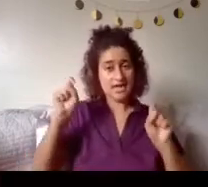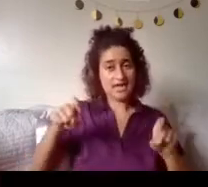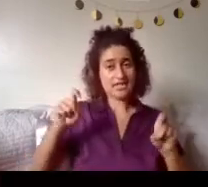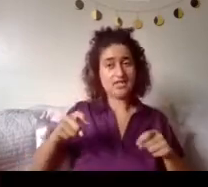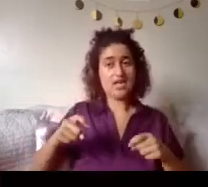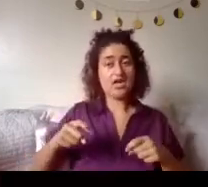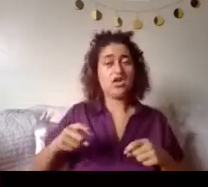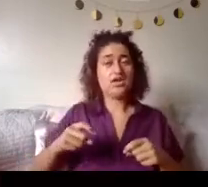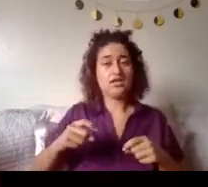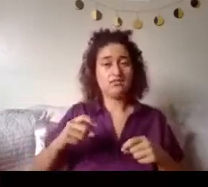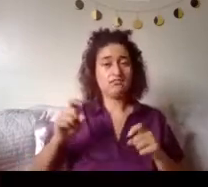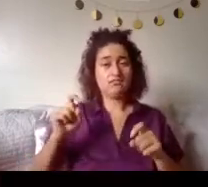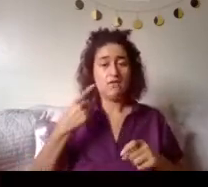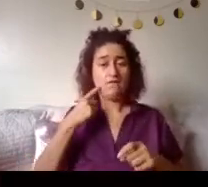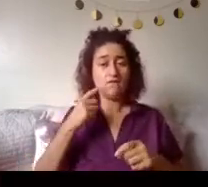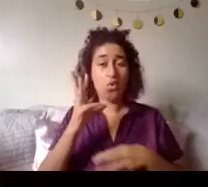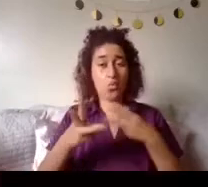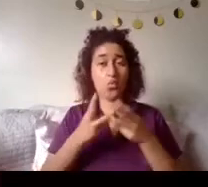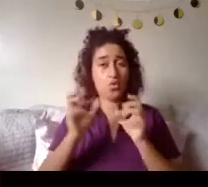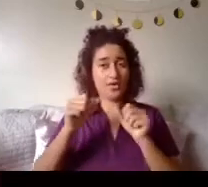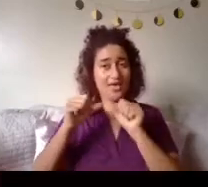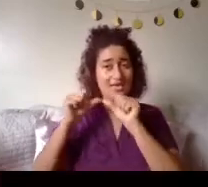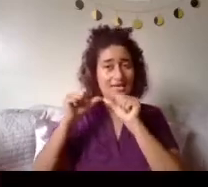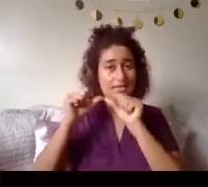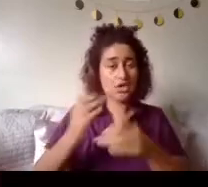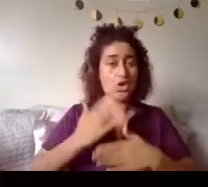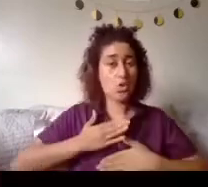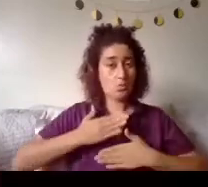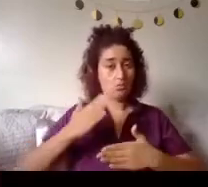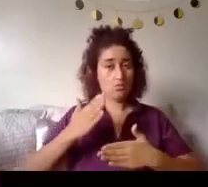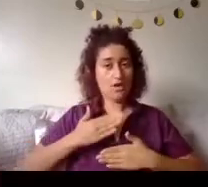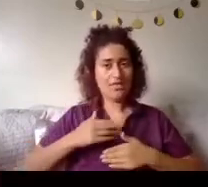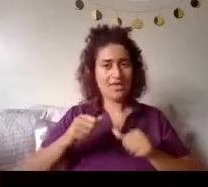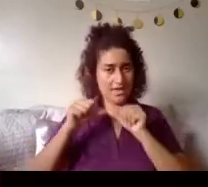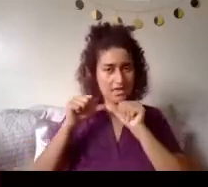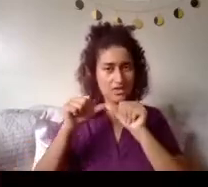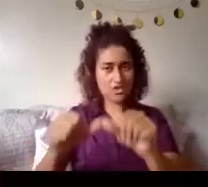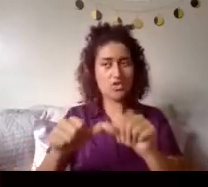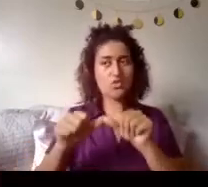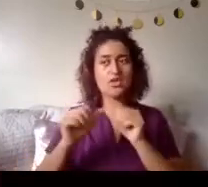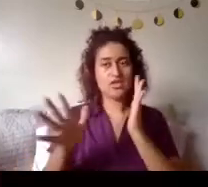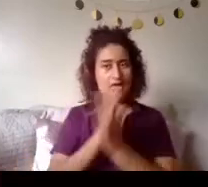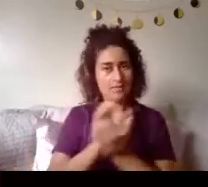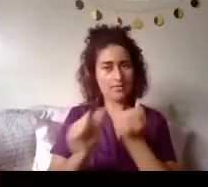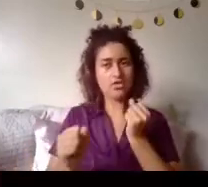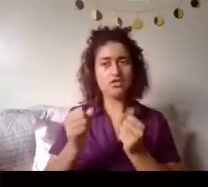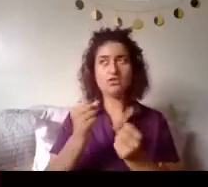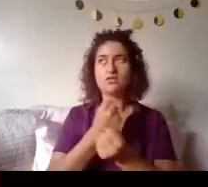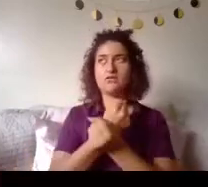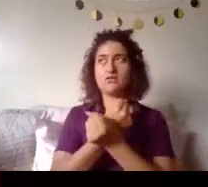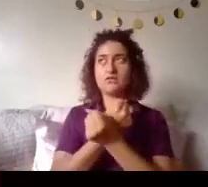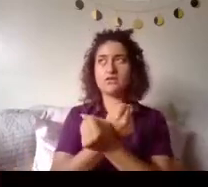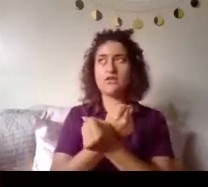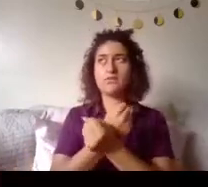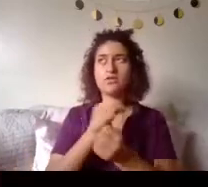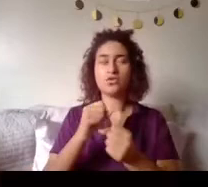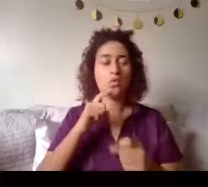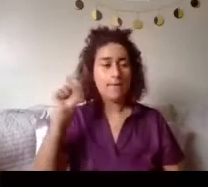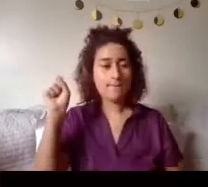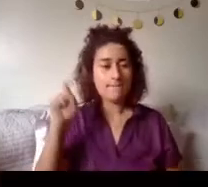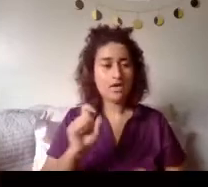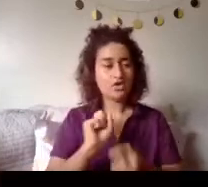breathe, and a continuation of the abolition of enslavement. So we must turn to the